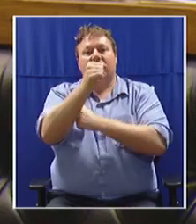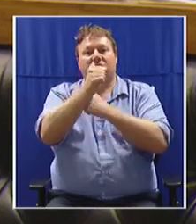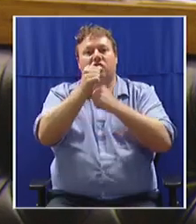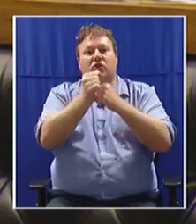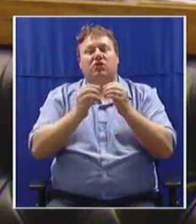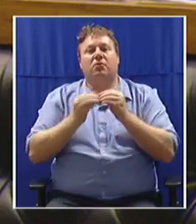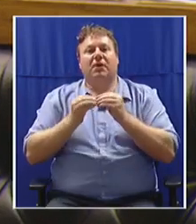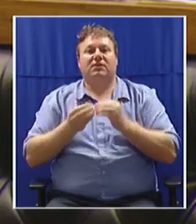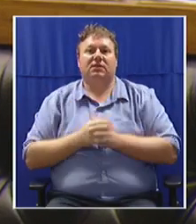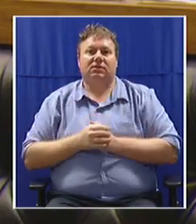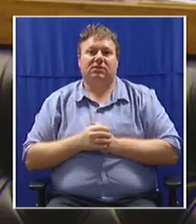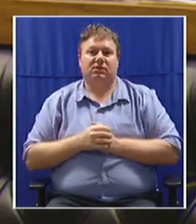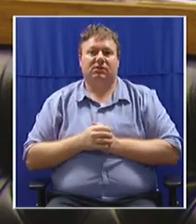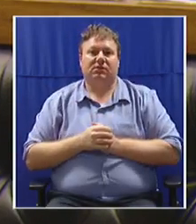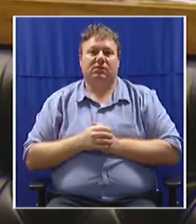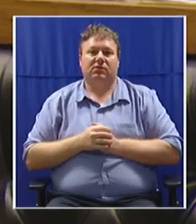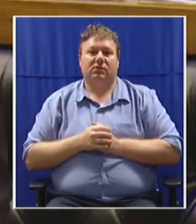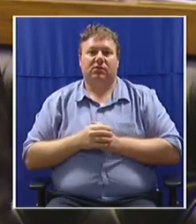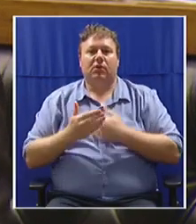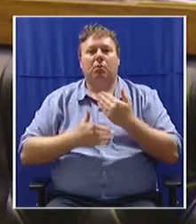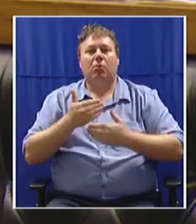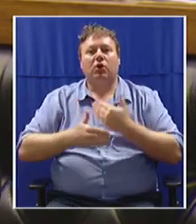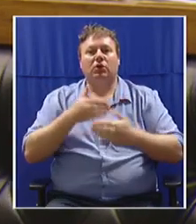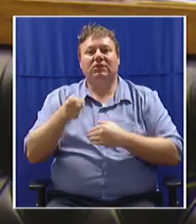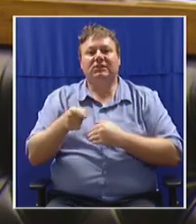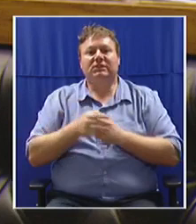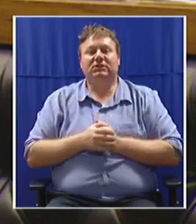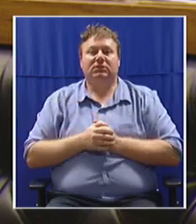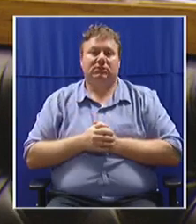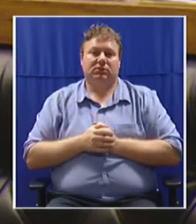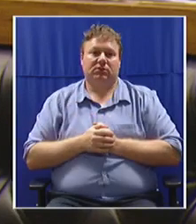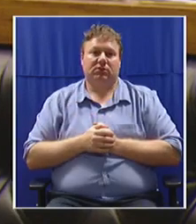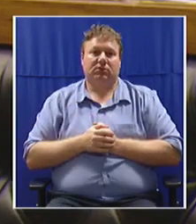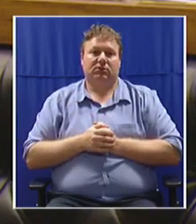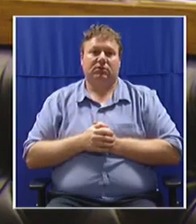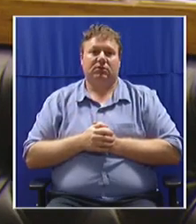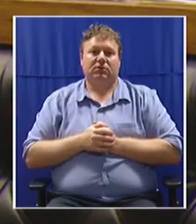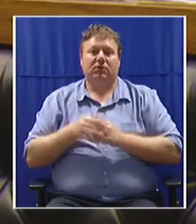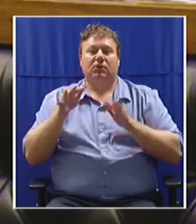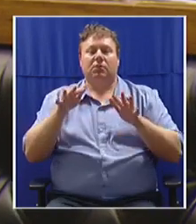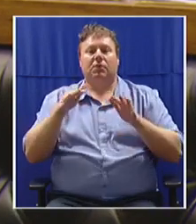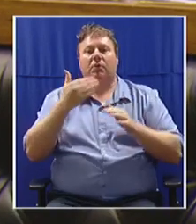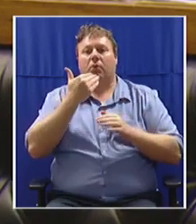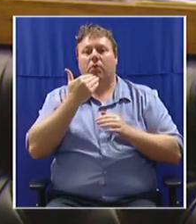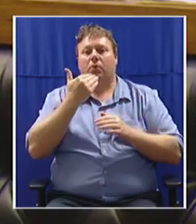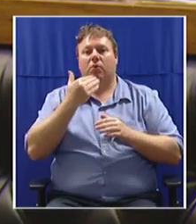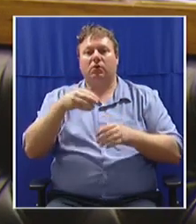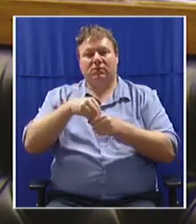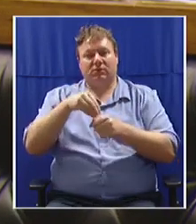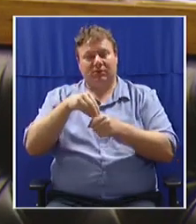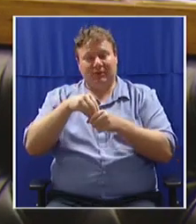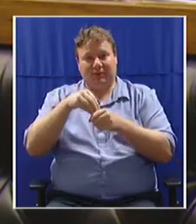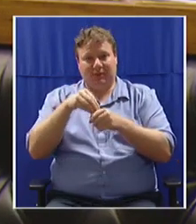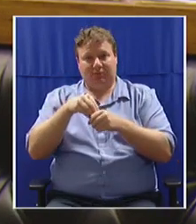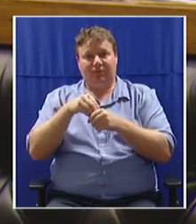to name a few. In the process, those who are participating, they are paid stipends to